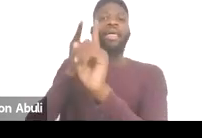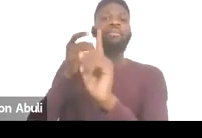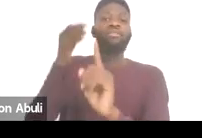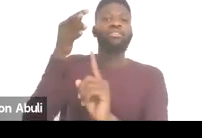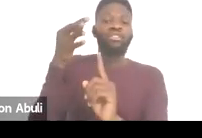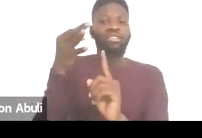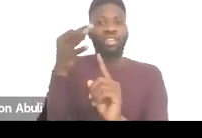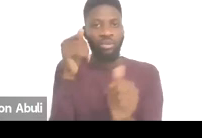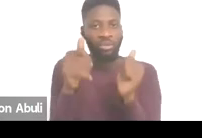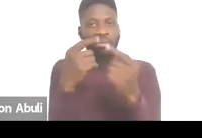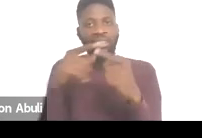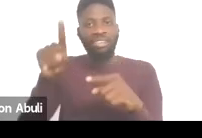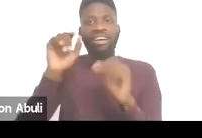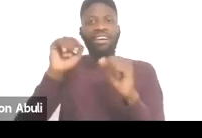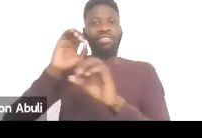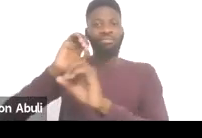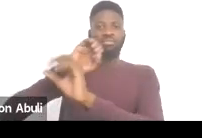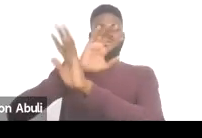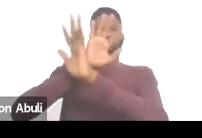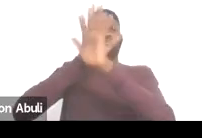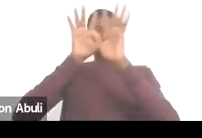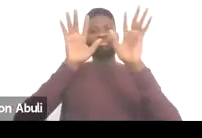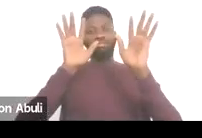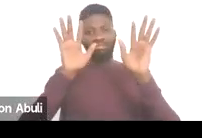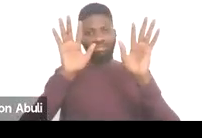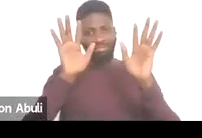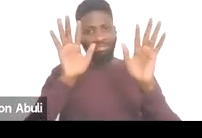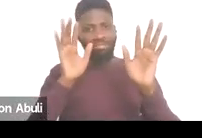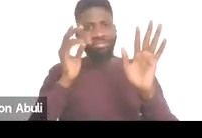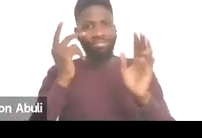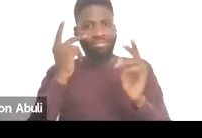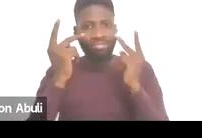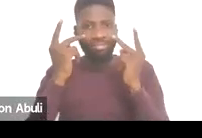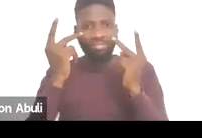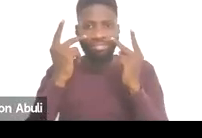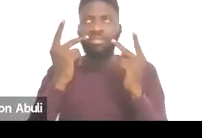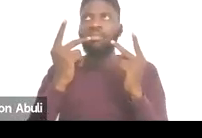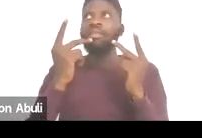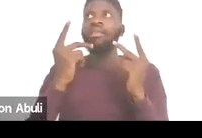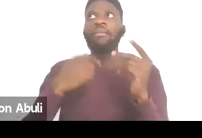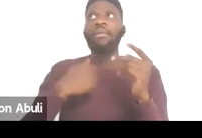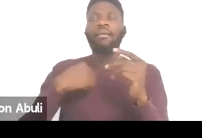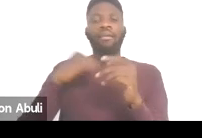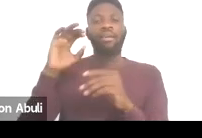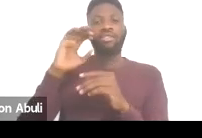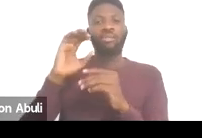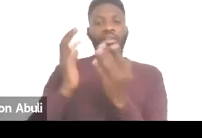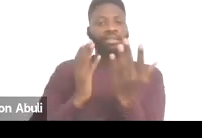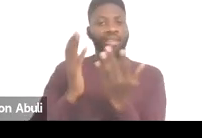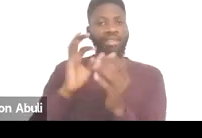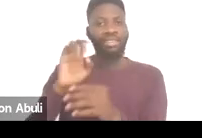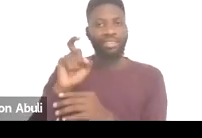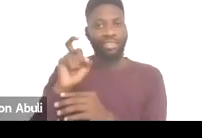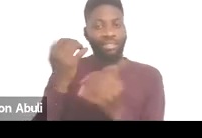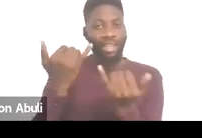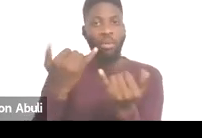to visualize. You can be able to see that if I'm attaching myself, I'm a customer service executive right now,